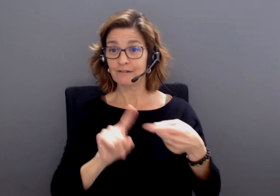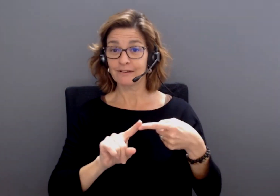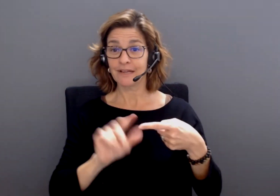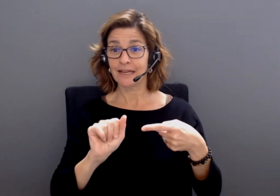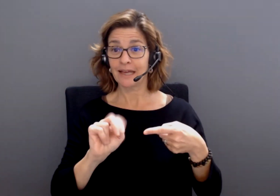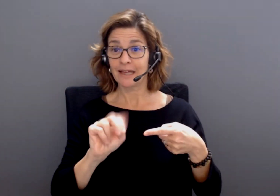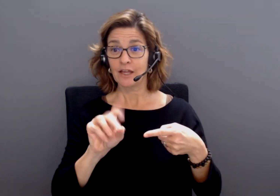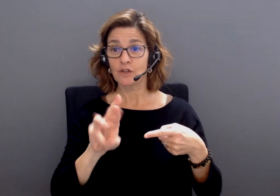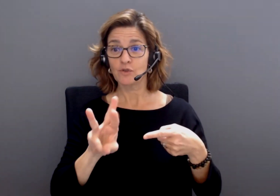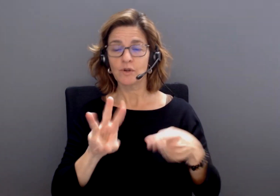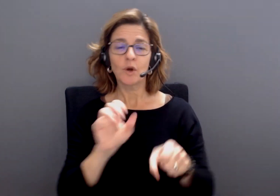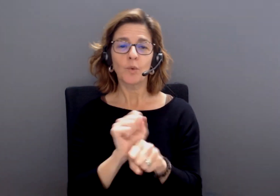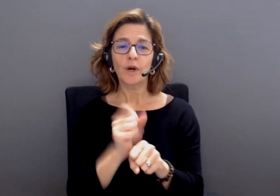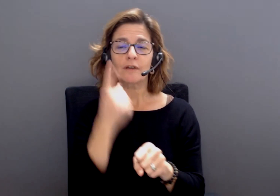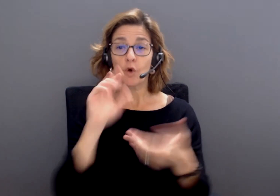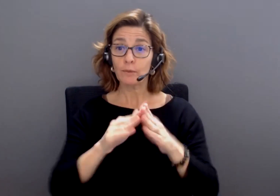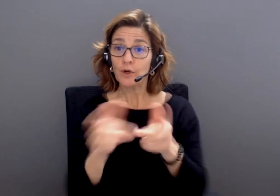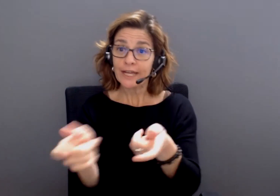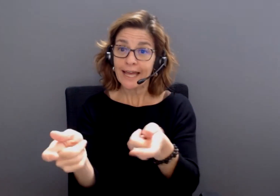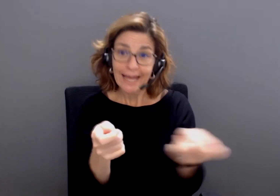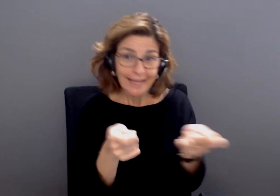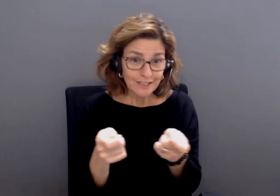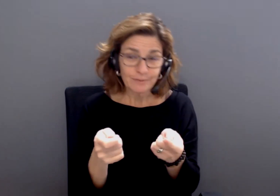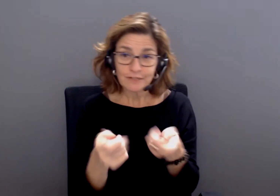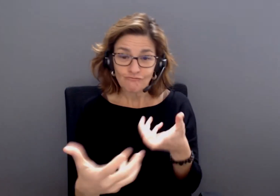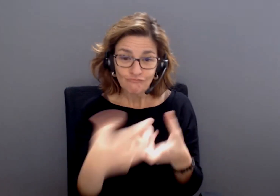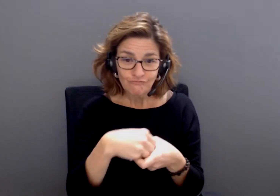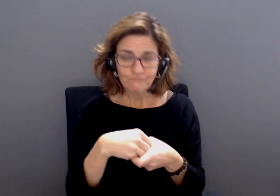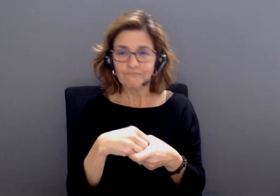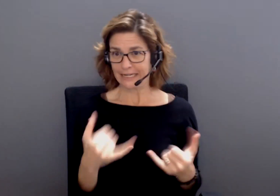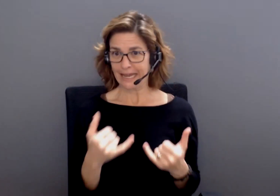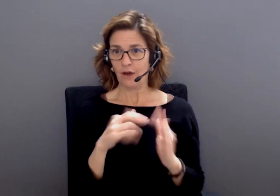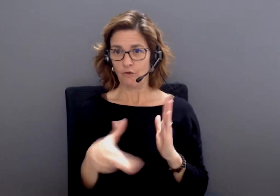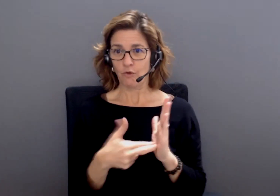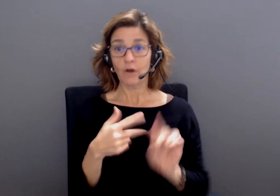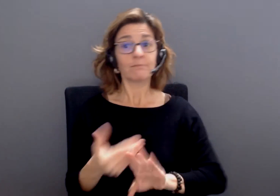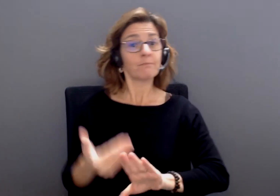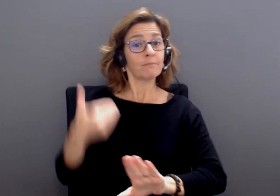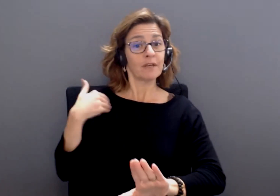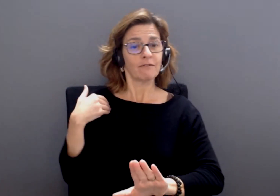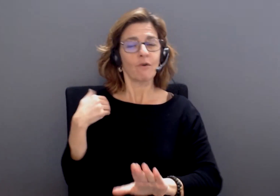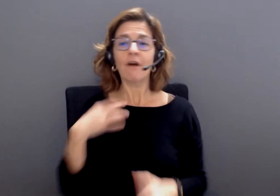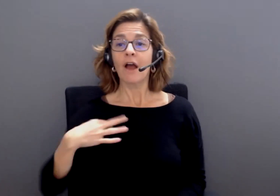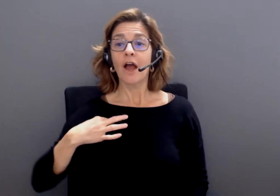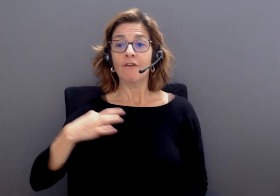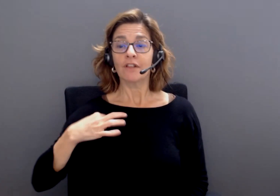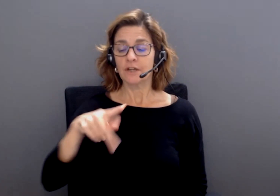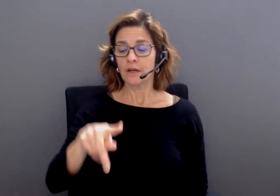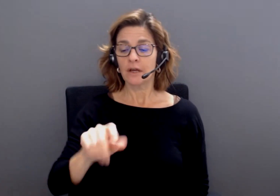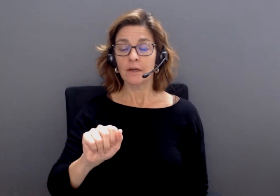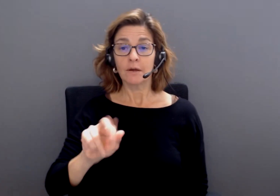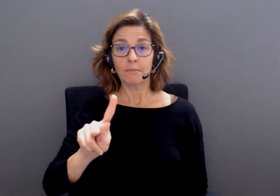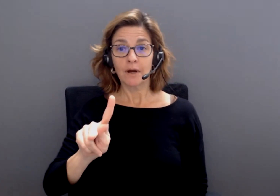in community engagement, both in his current role and previously as a volunteer with the Parkdale Neighbourhood Land